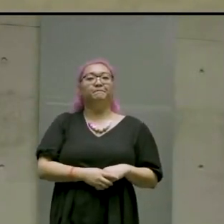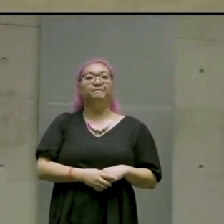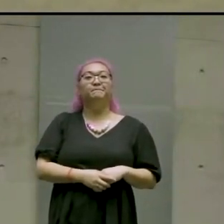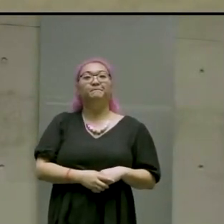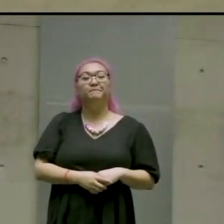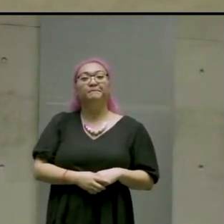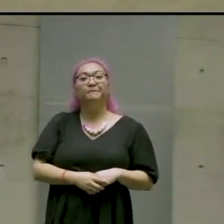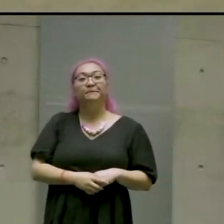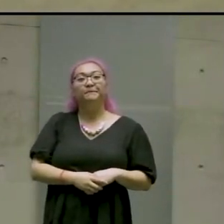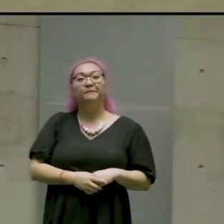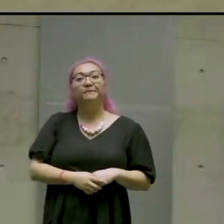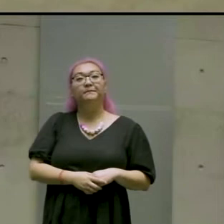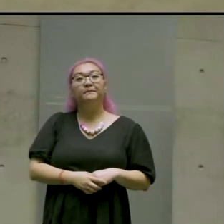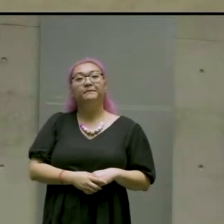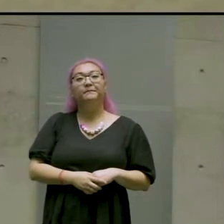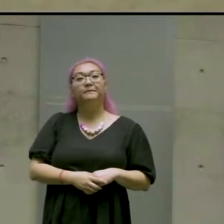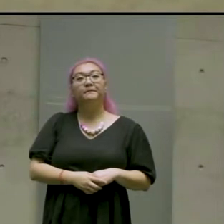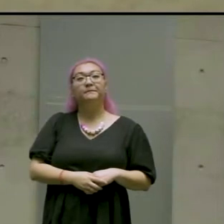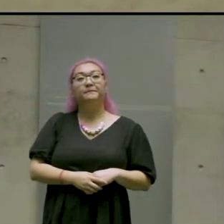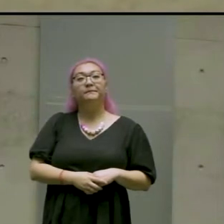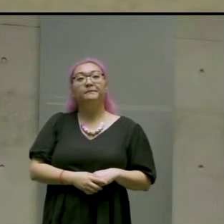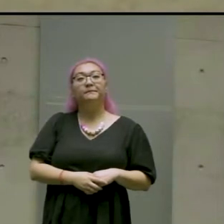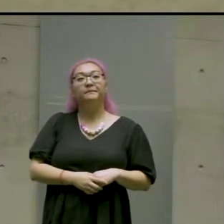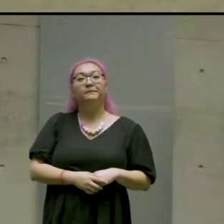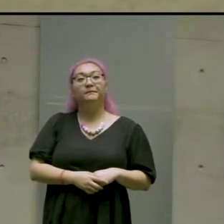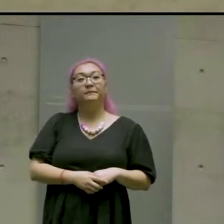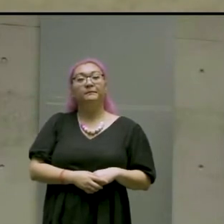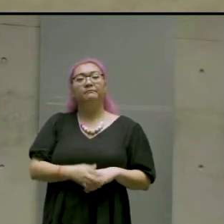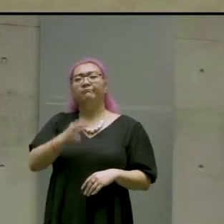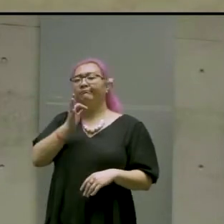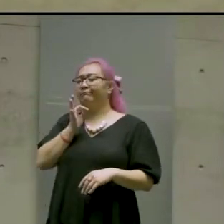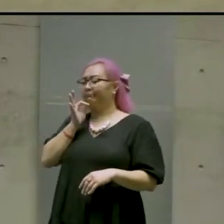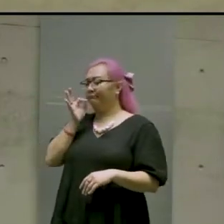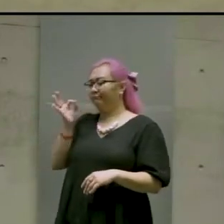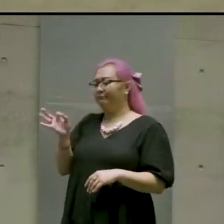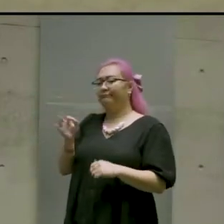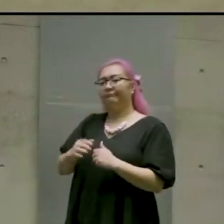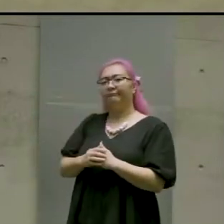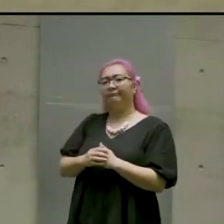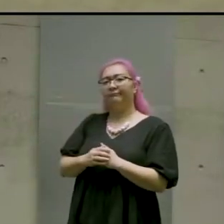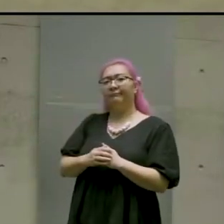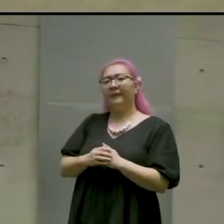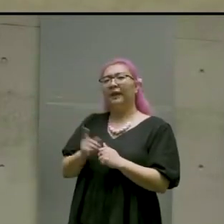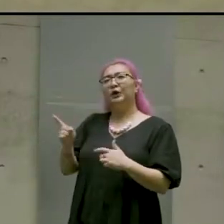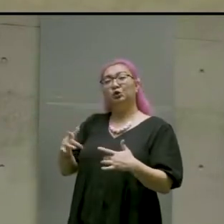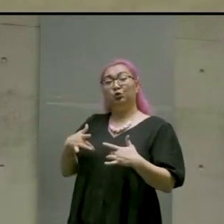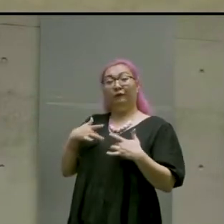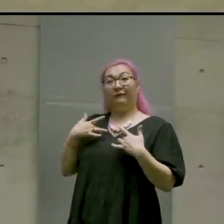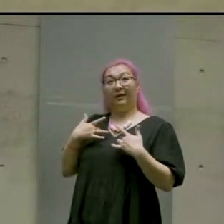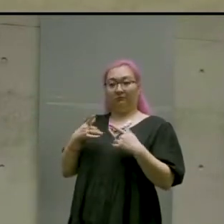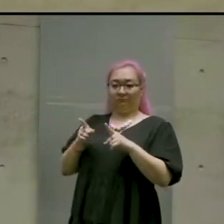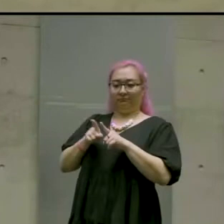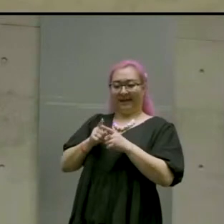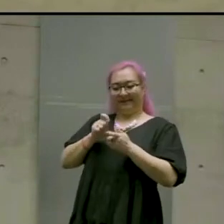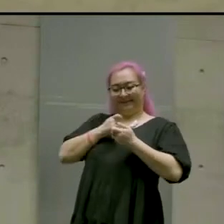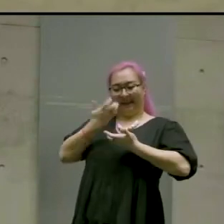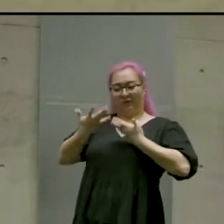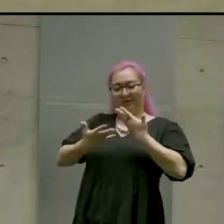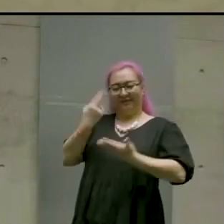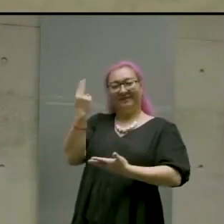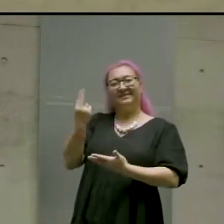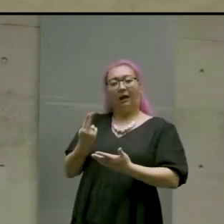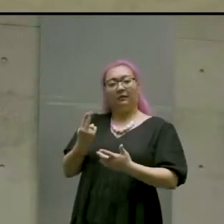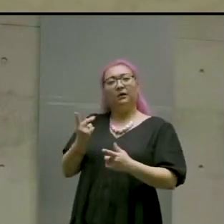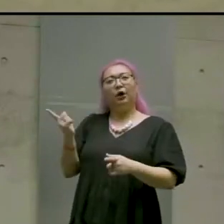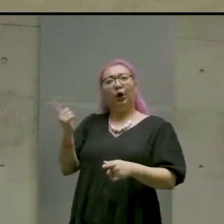So do you think it's possible as a narrative designer to create choices where a player feels like